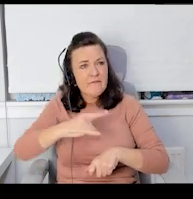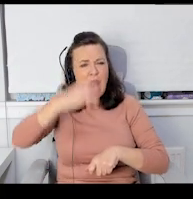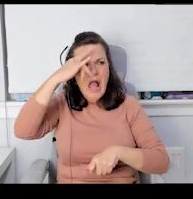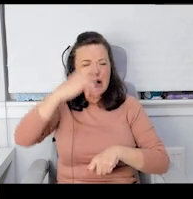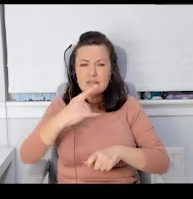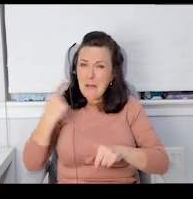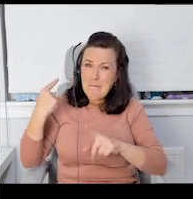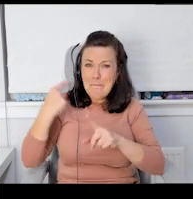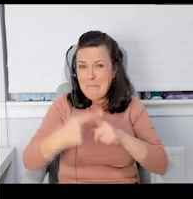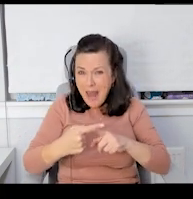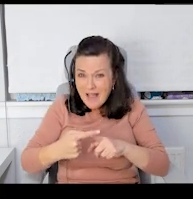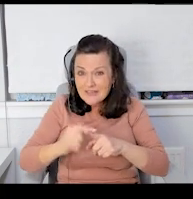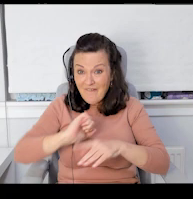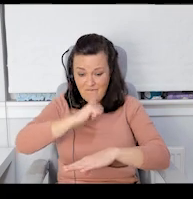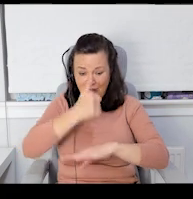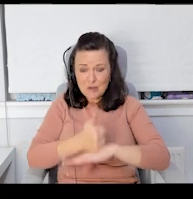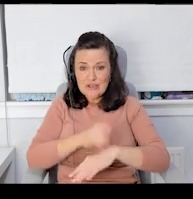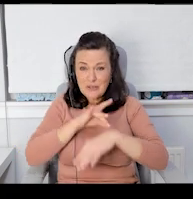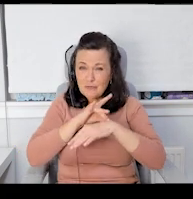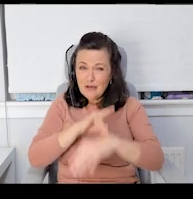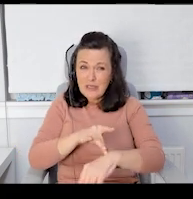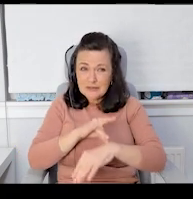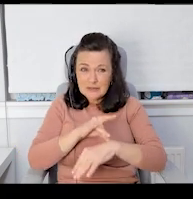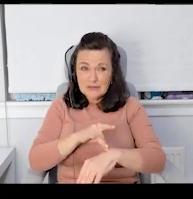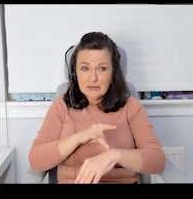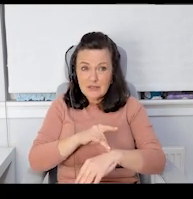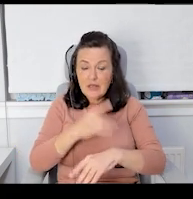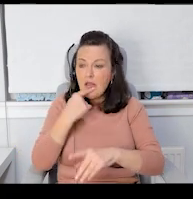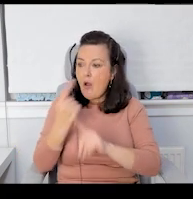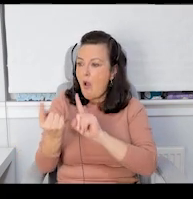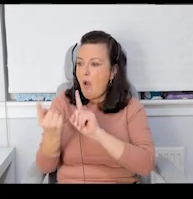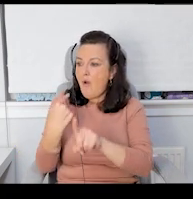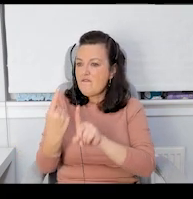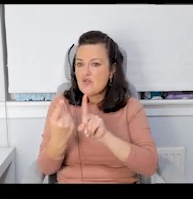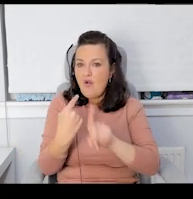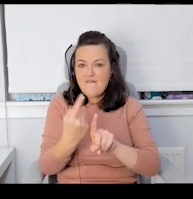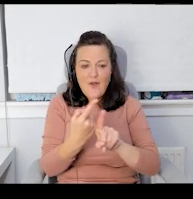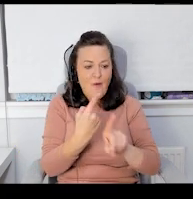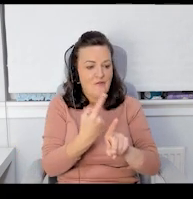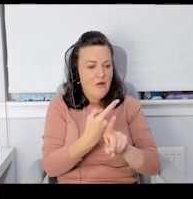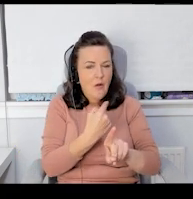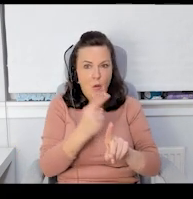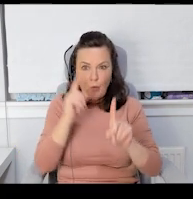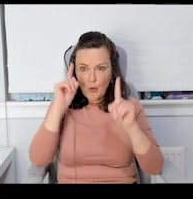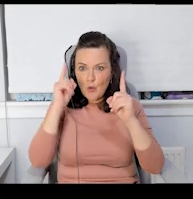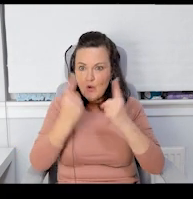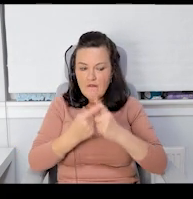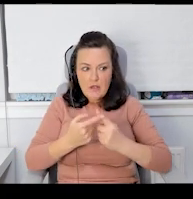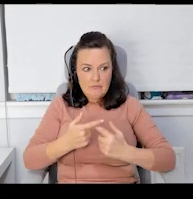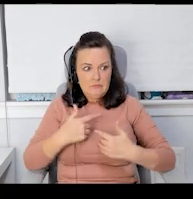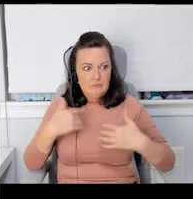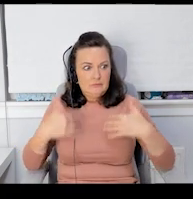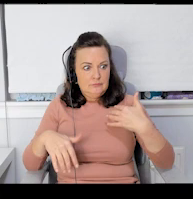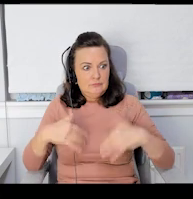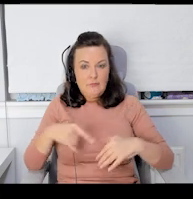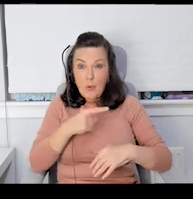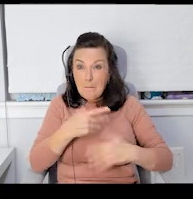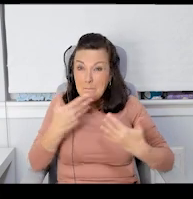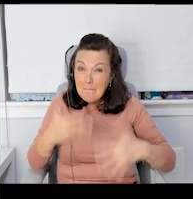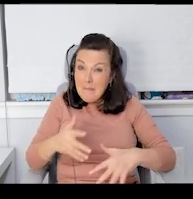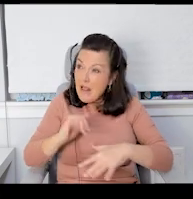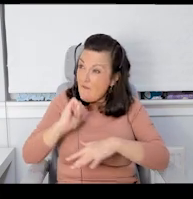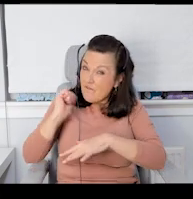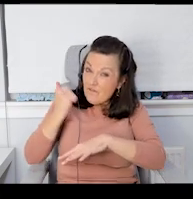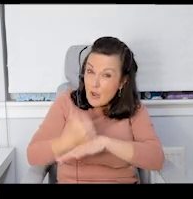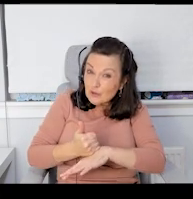fifth year. And when they make an application to university, the offers are now coming back. UCAS has been, and the university, they've been much more transparent